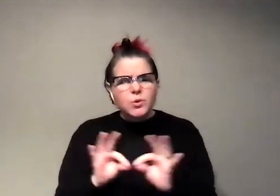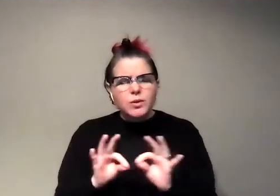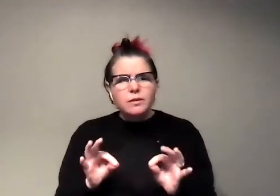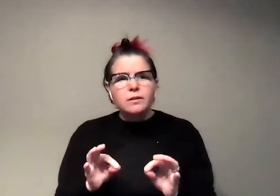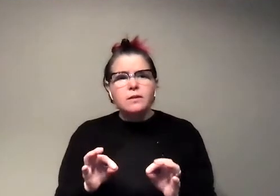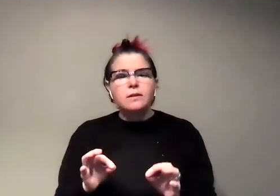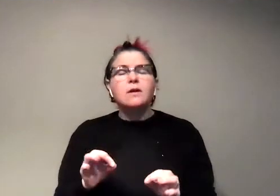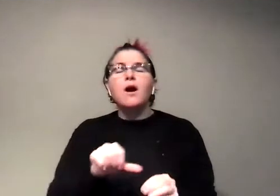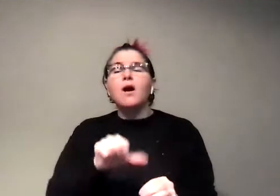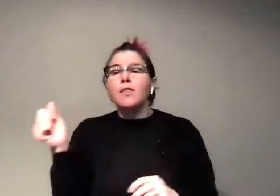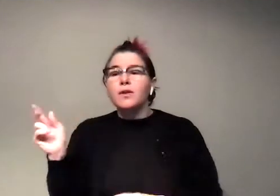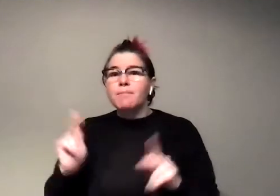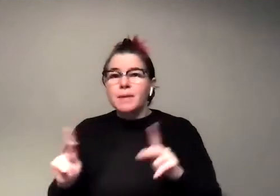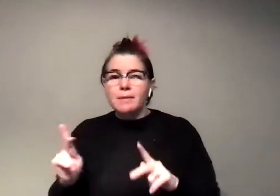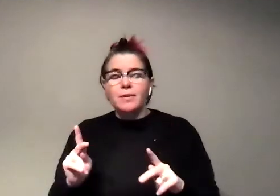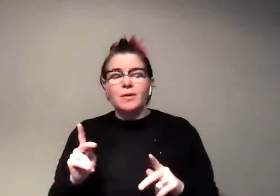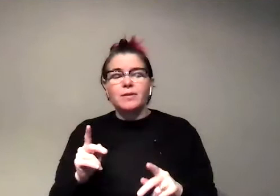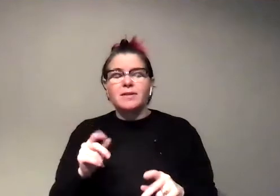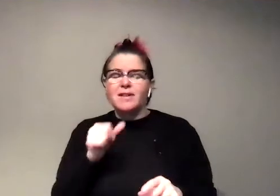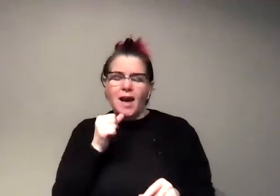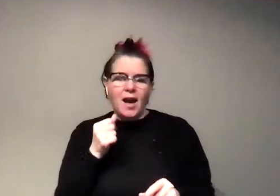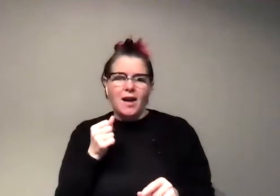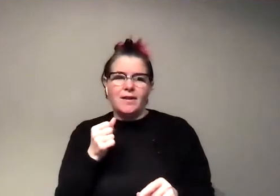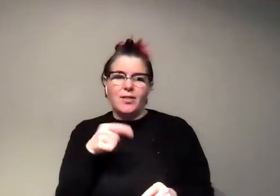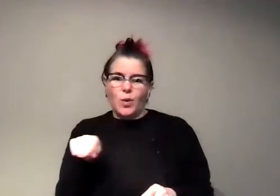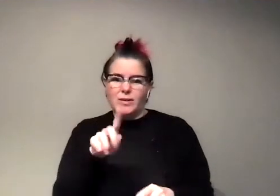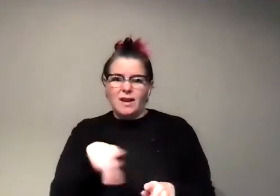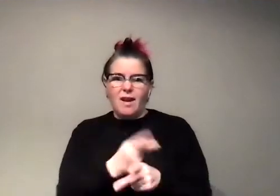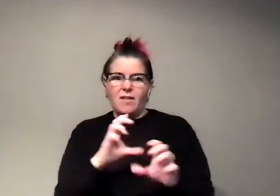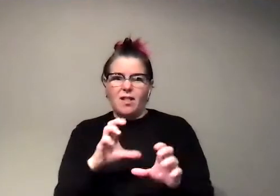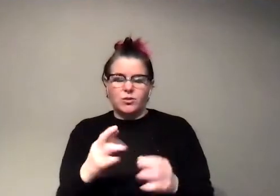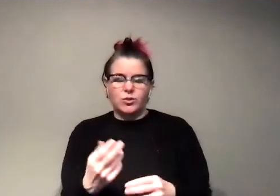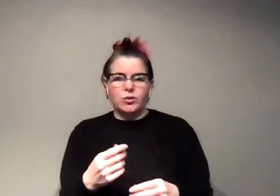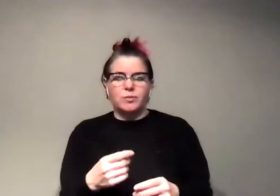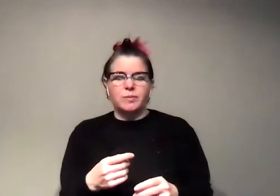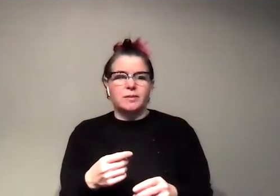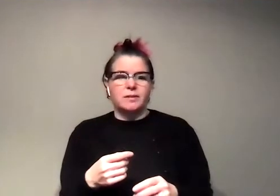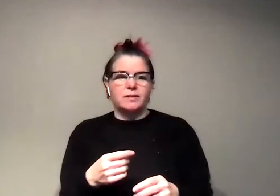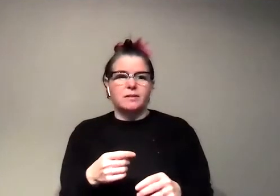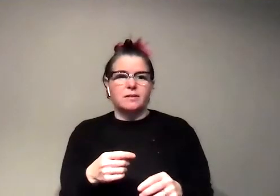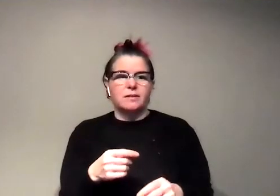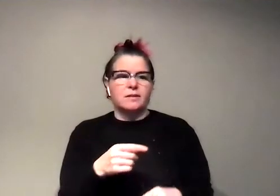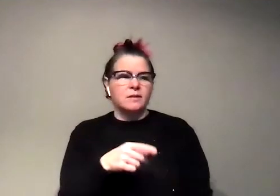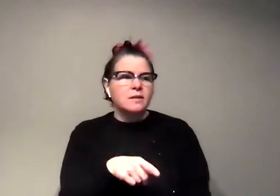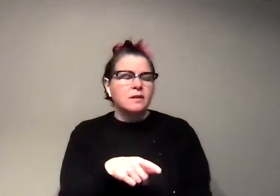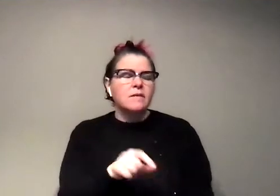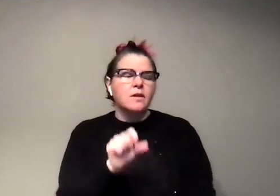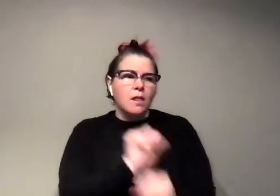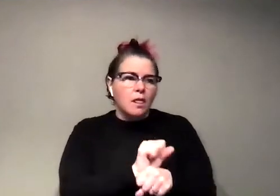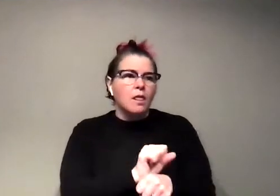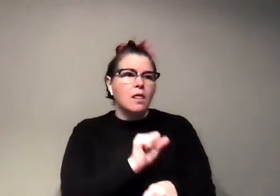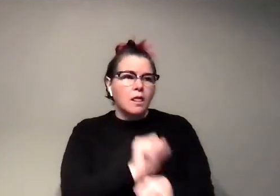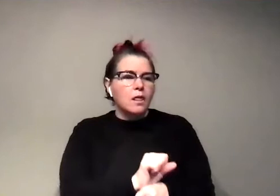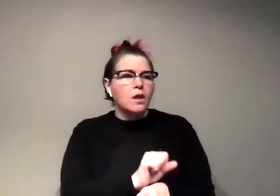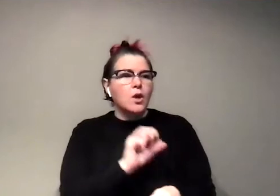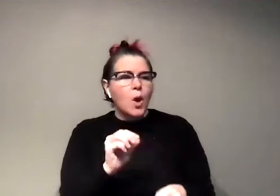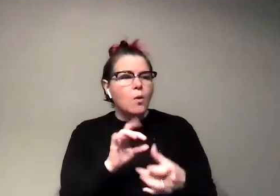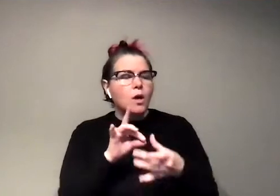they don't end up in classrooms like that, they just see it as a task that has no